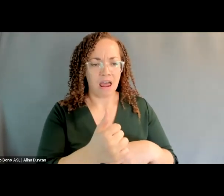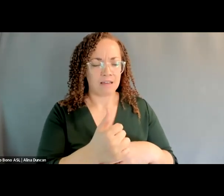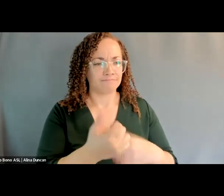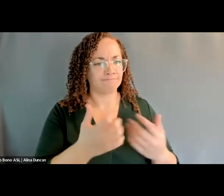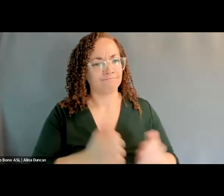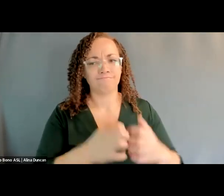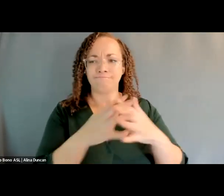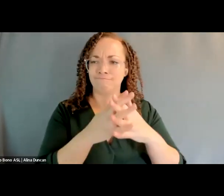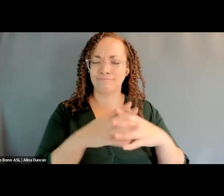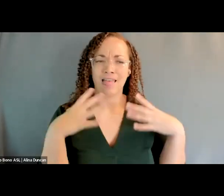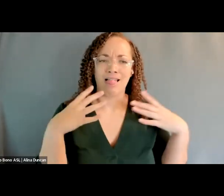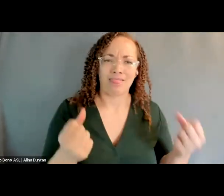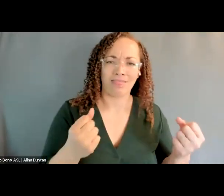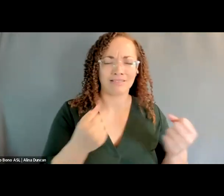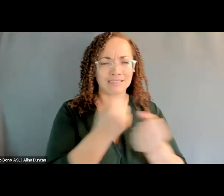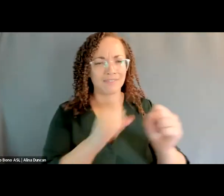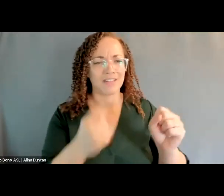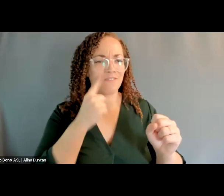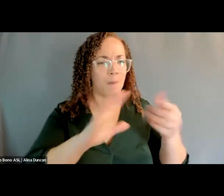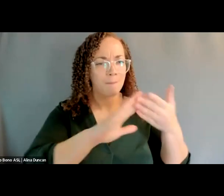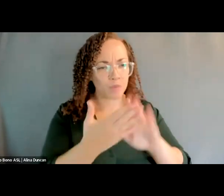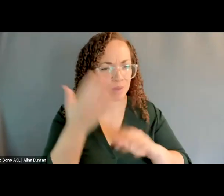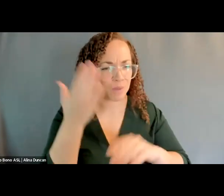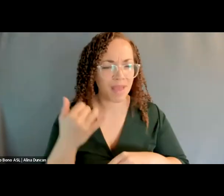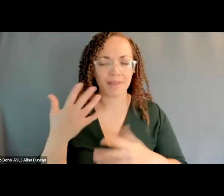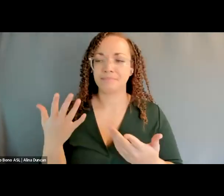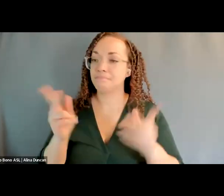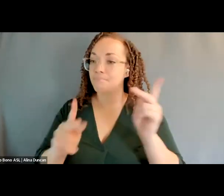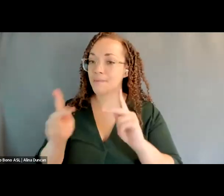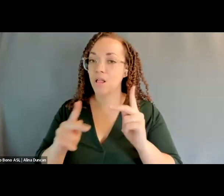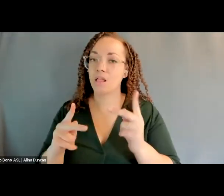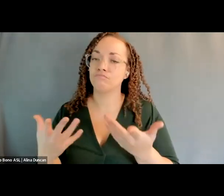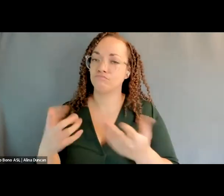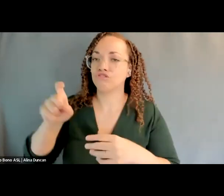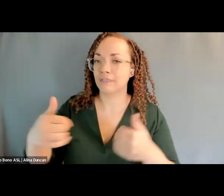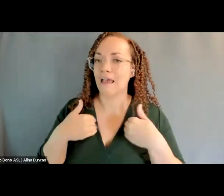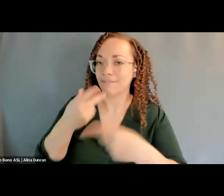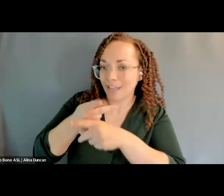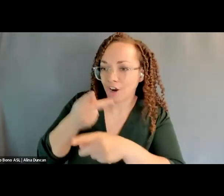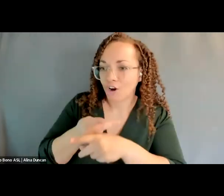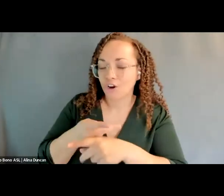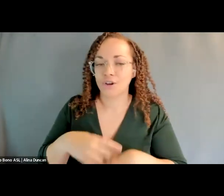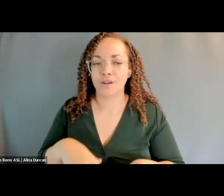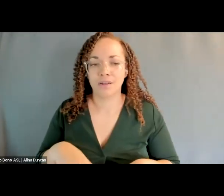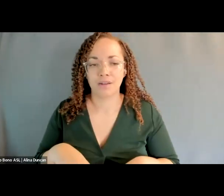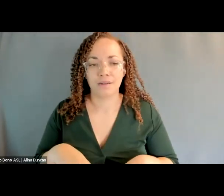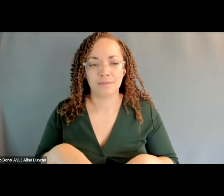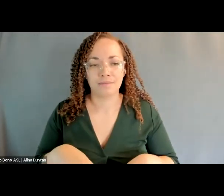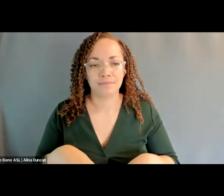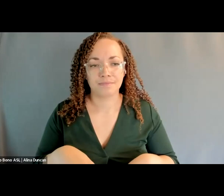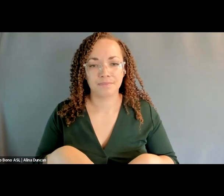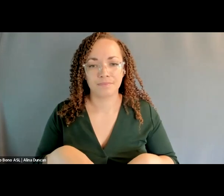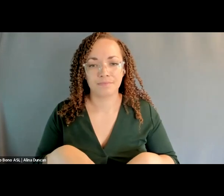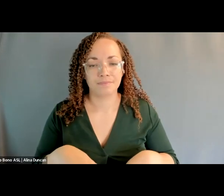to challenge divisions between people deserving of care and people undeserving of care, and that we center the